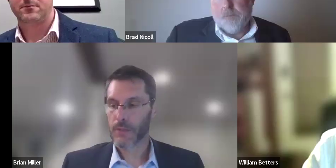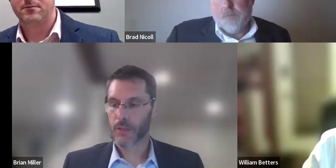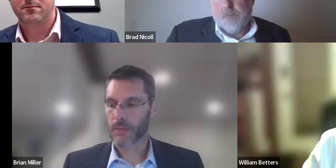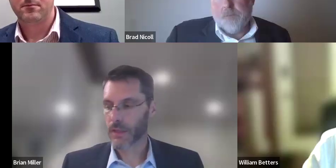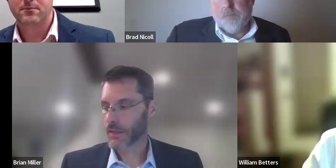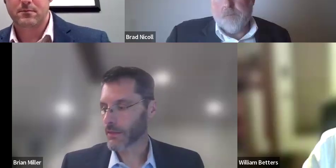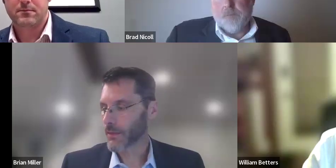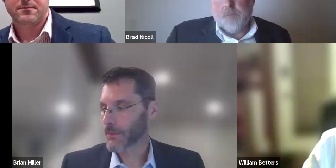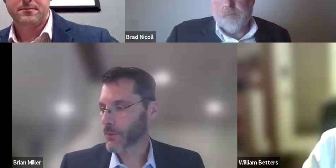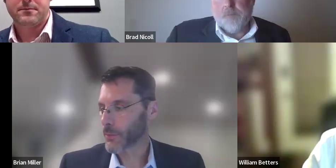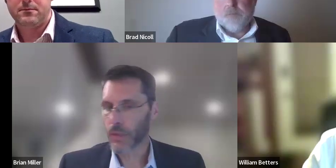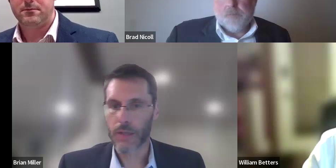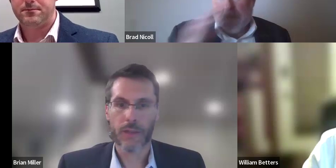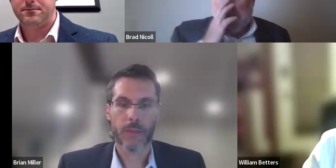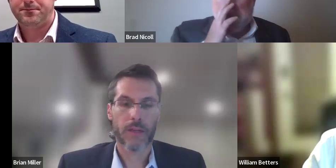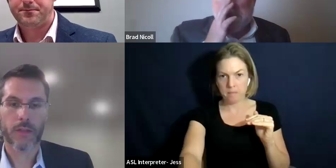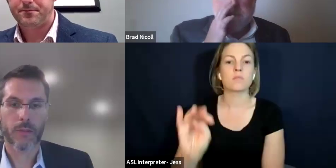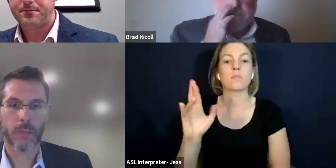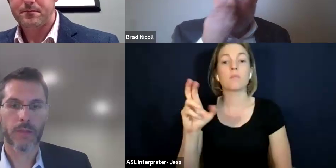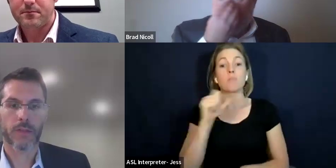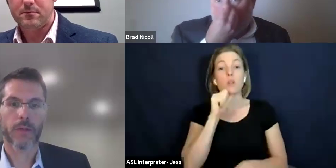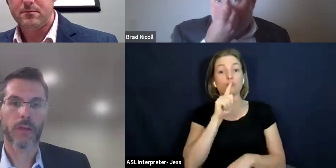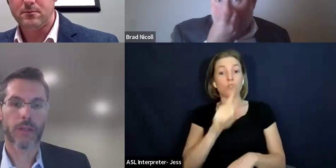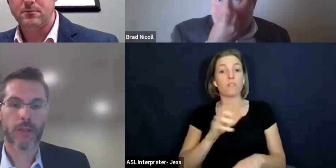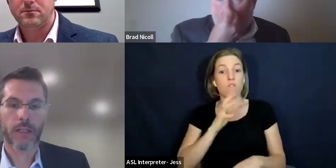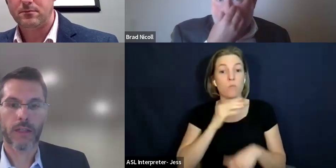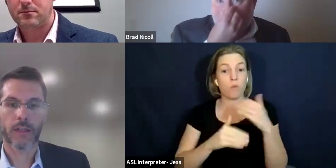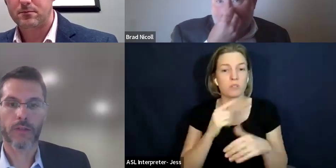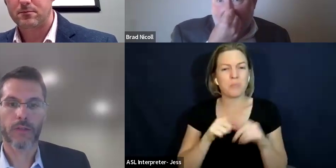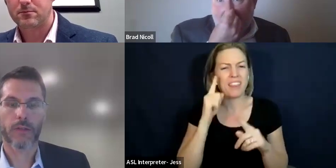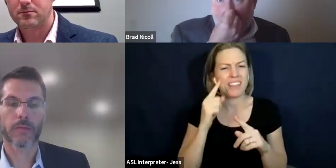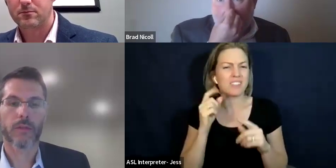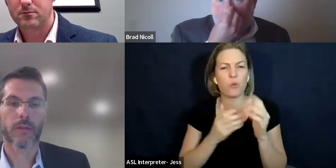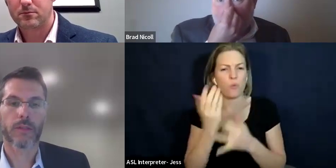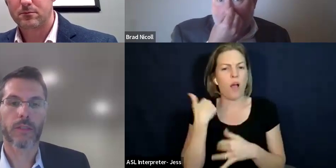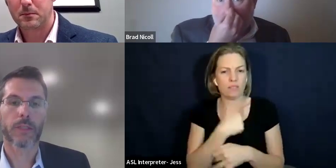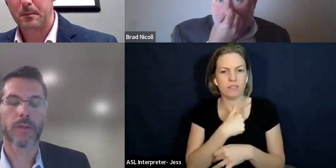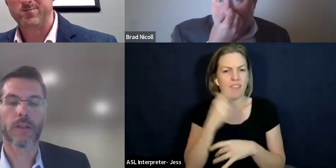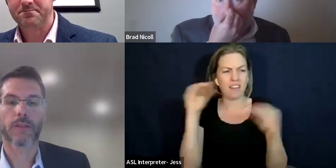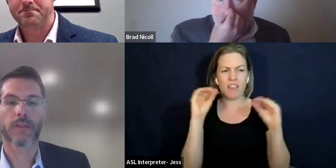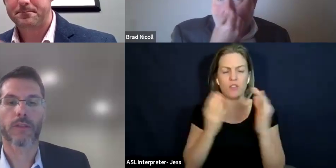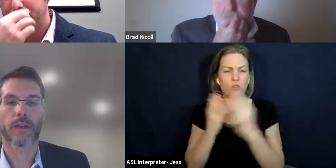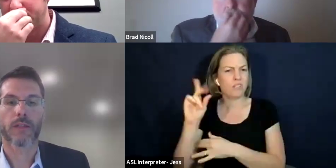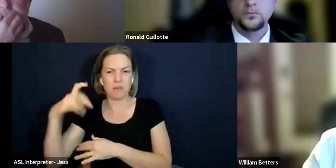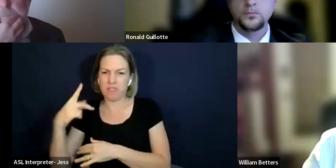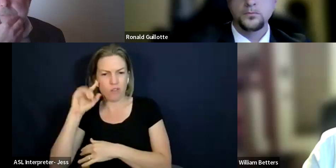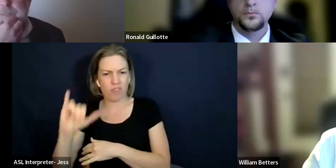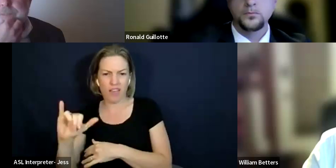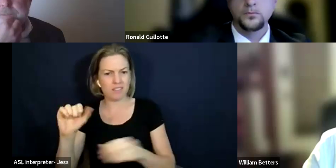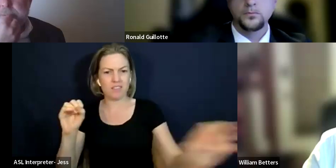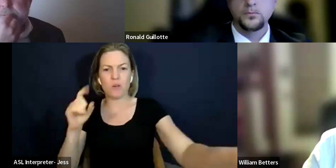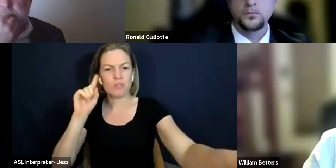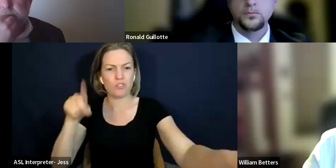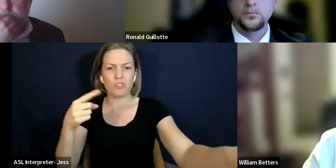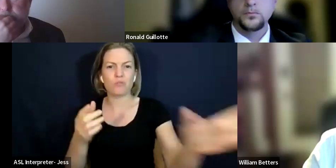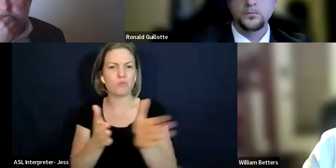Yeah, I'm not sure of the formal process, but I think it would probably just go through us. I don't think anything goes through DEP for this. So I think it would just be